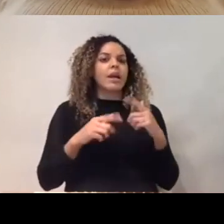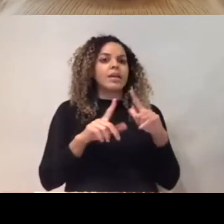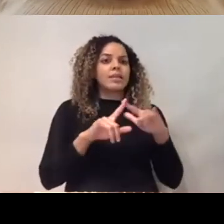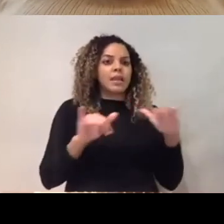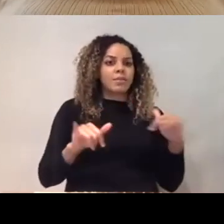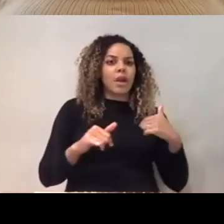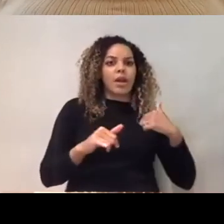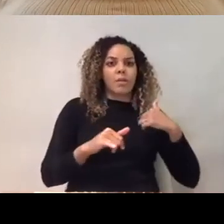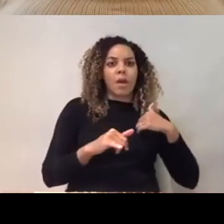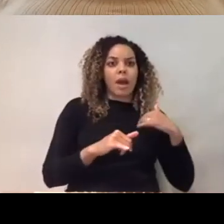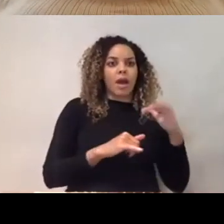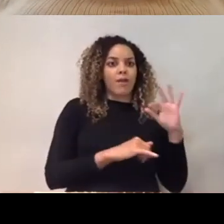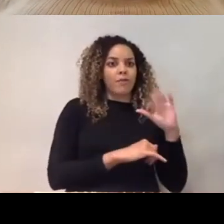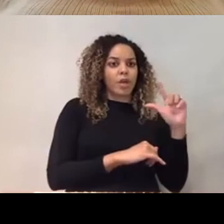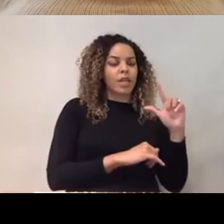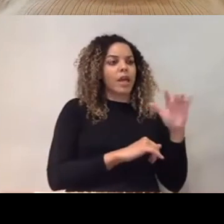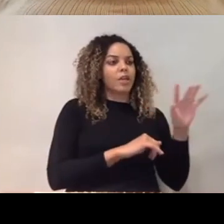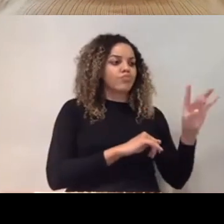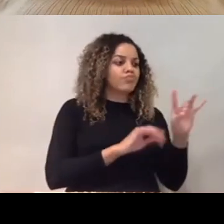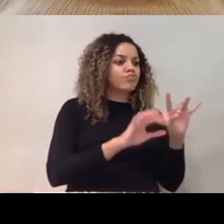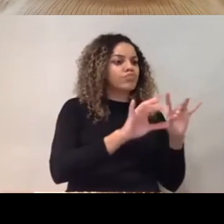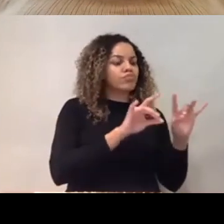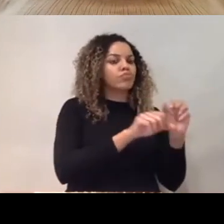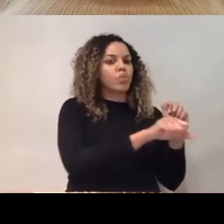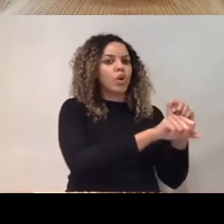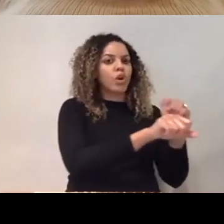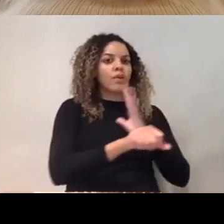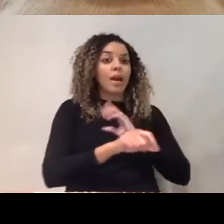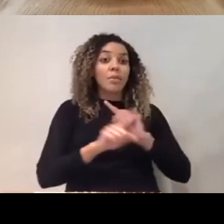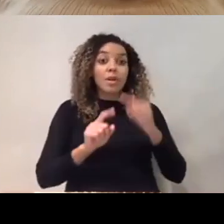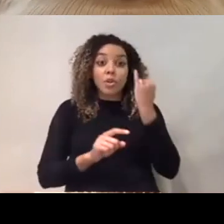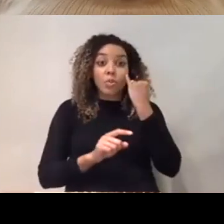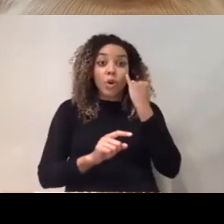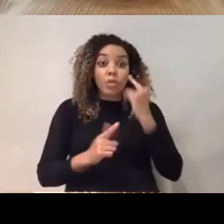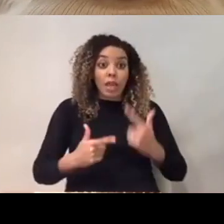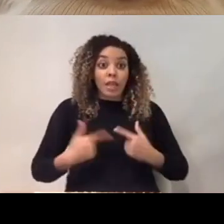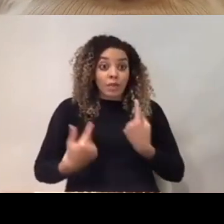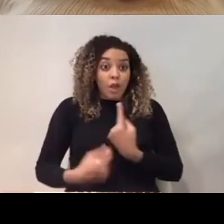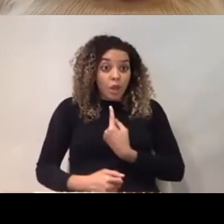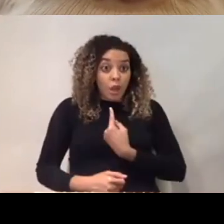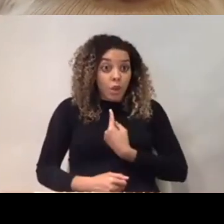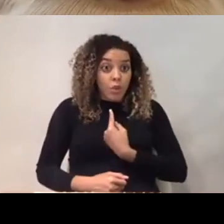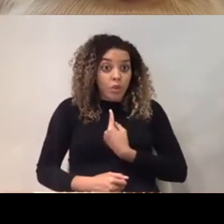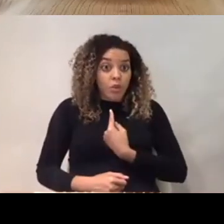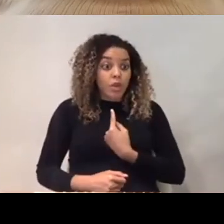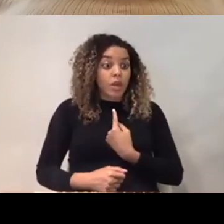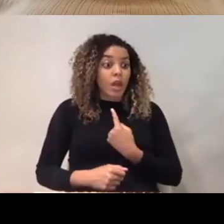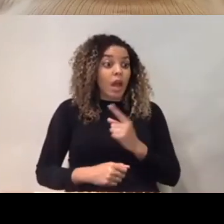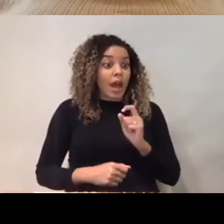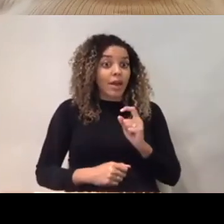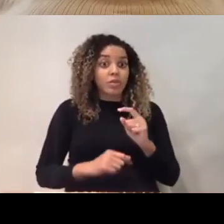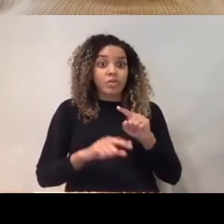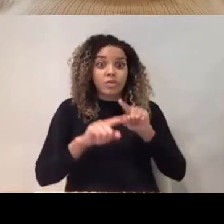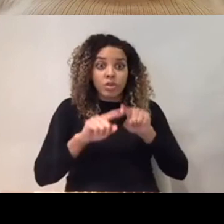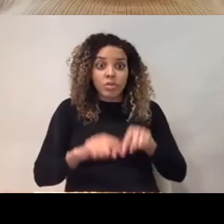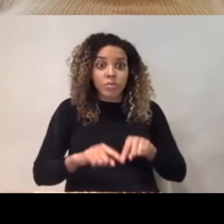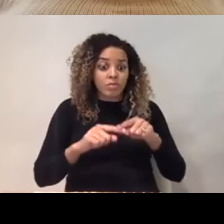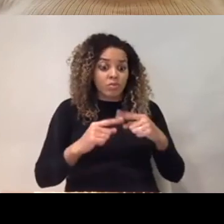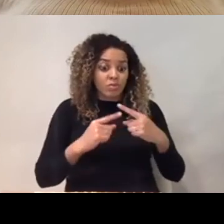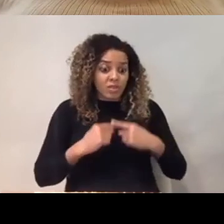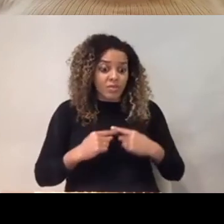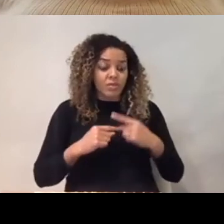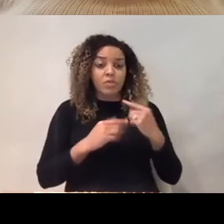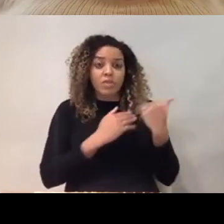my own and had to pay for food and utilities and all of that, I would not have been able to sustain myself at all. And it's